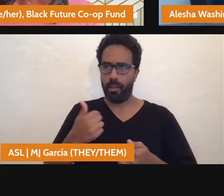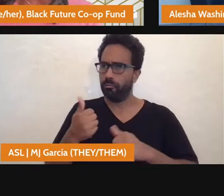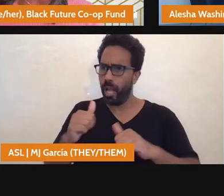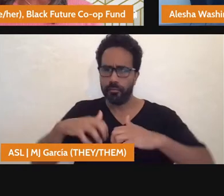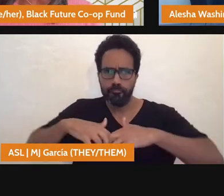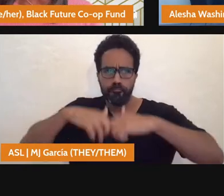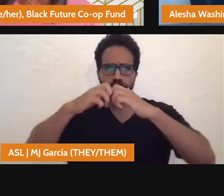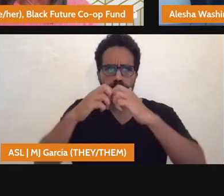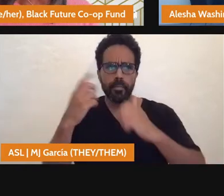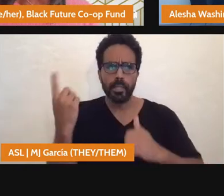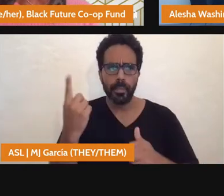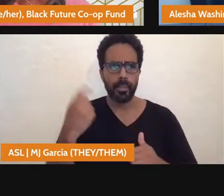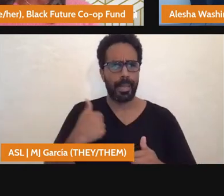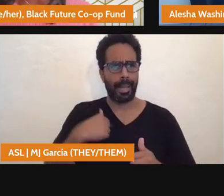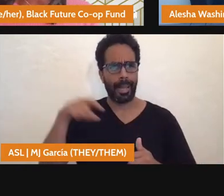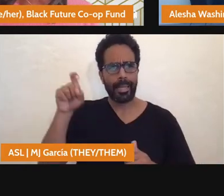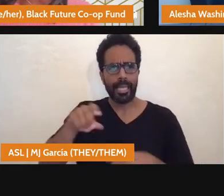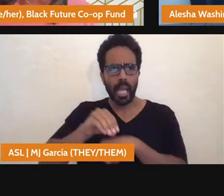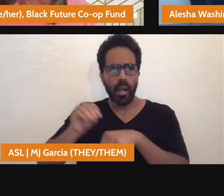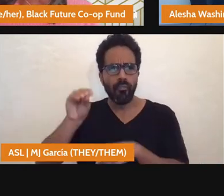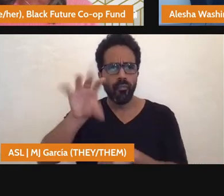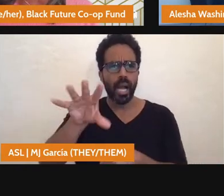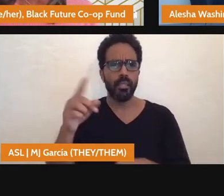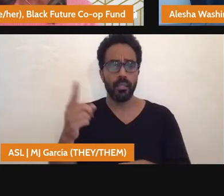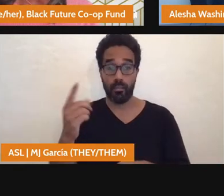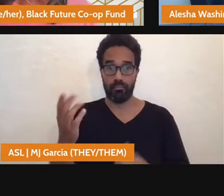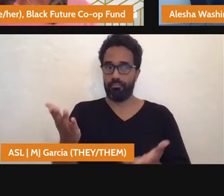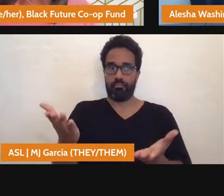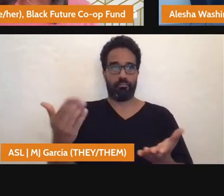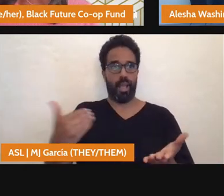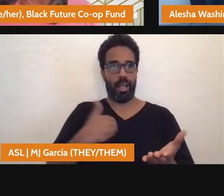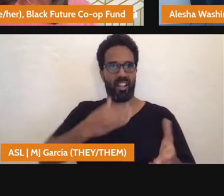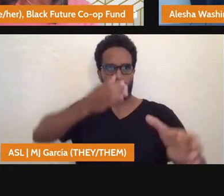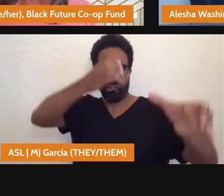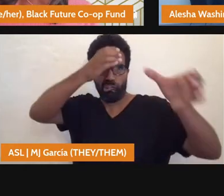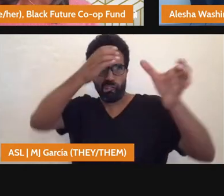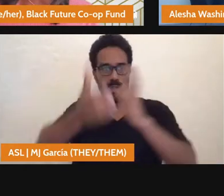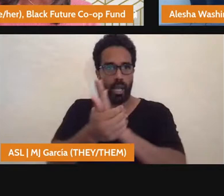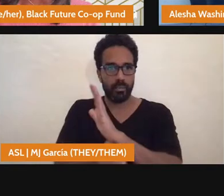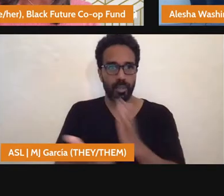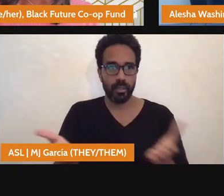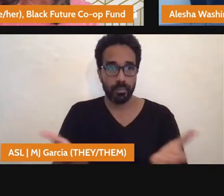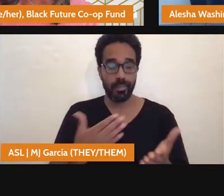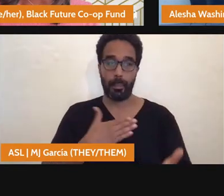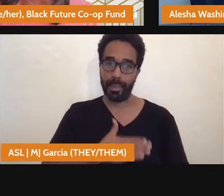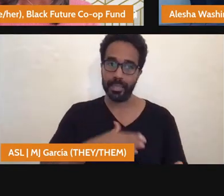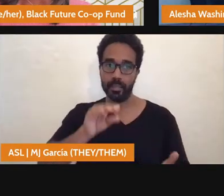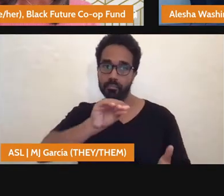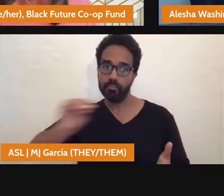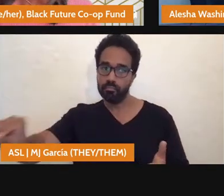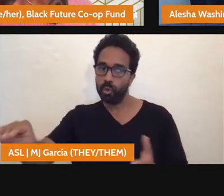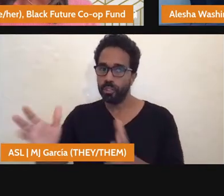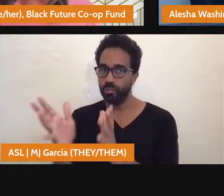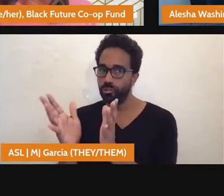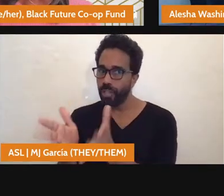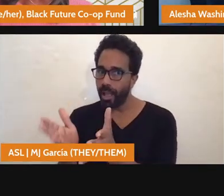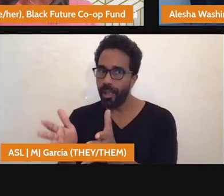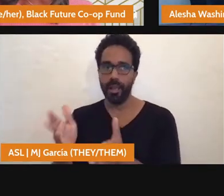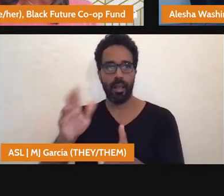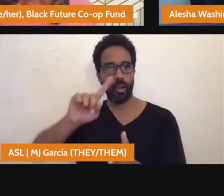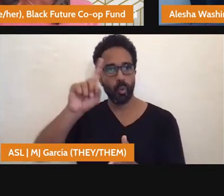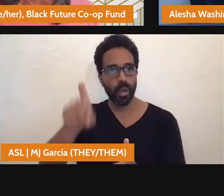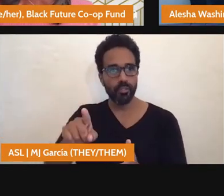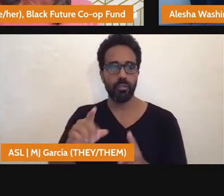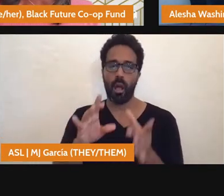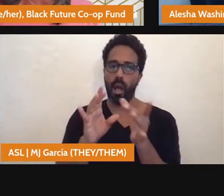for advice. We have the experts here. So please ask your questions about Black leadership and philanthropy or put in a chat